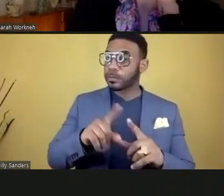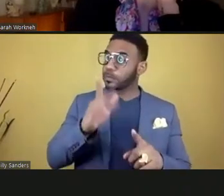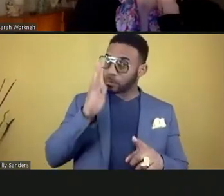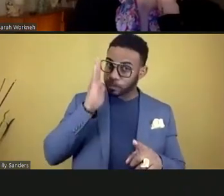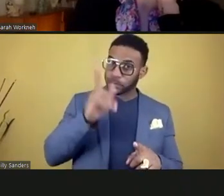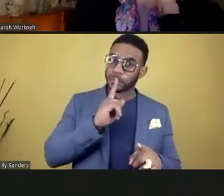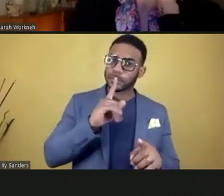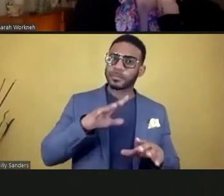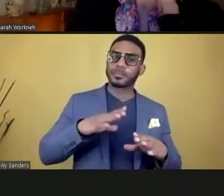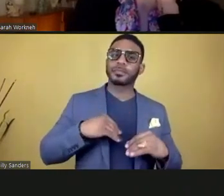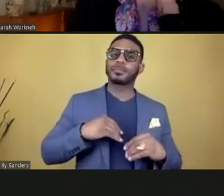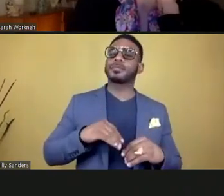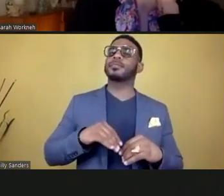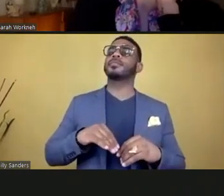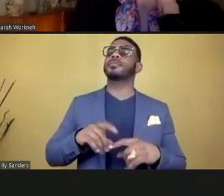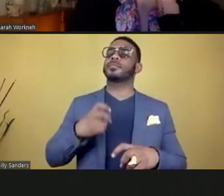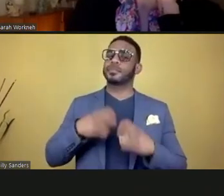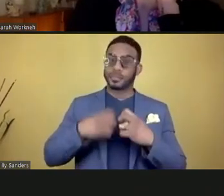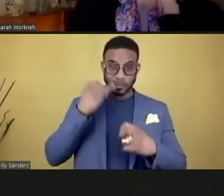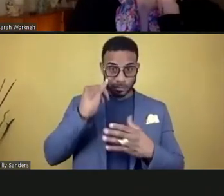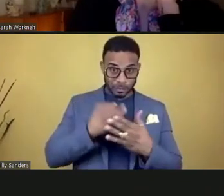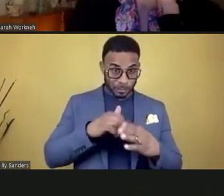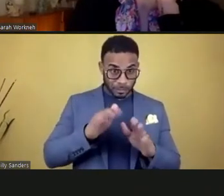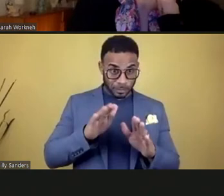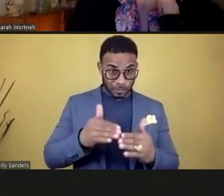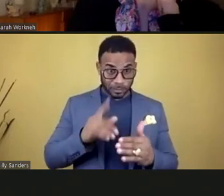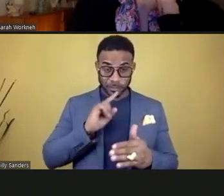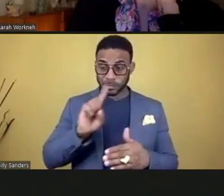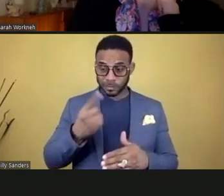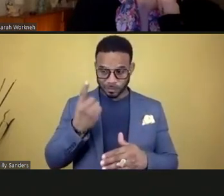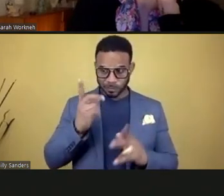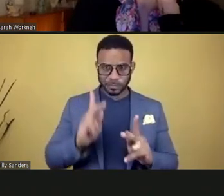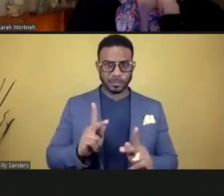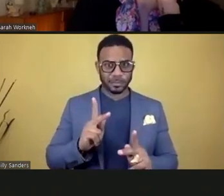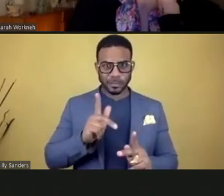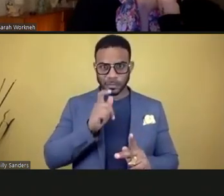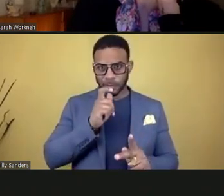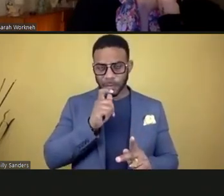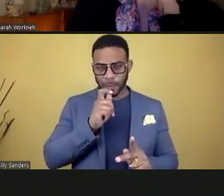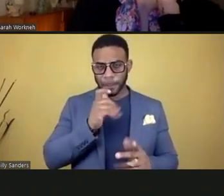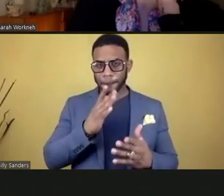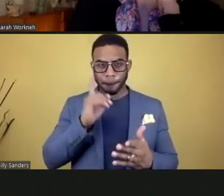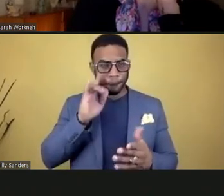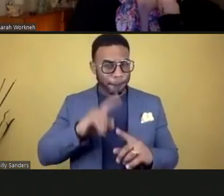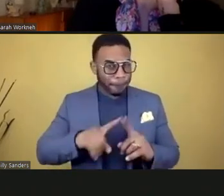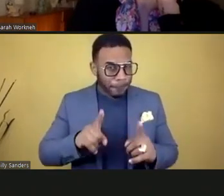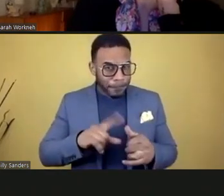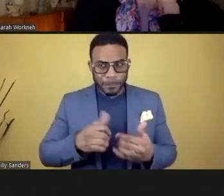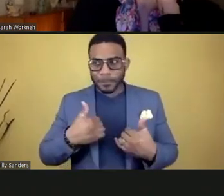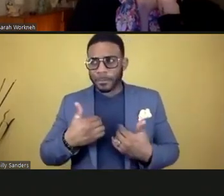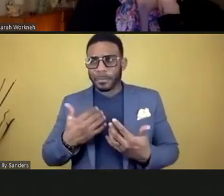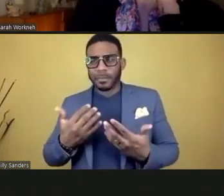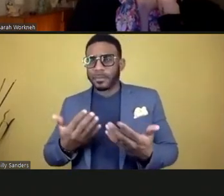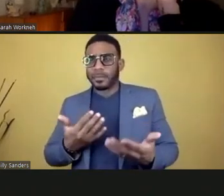to be exceptionally difficult if the artist in the room is the only person who might look different or has, I mean,